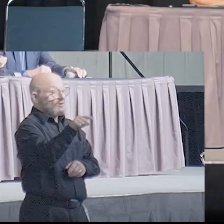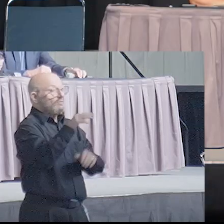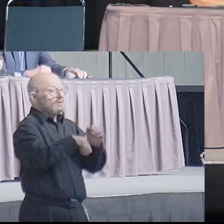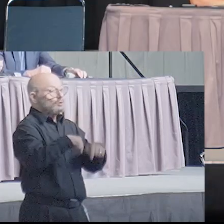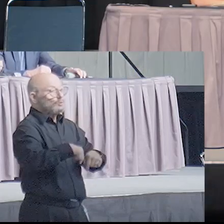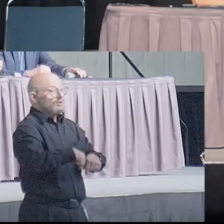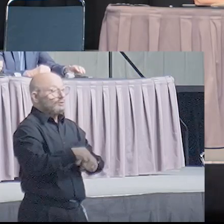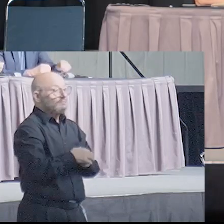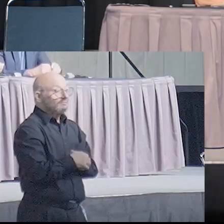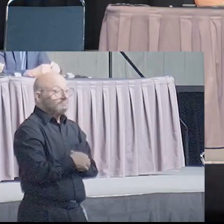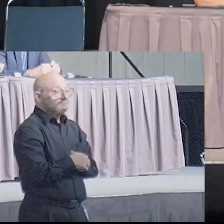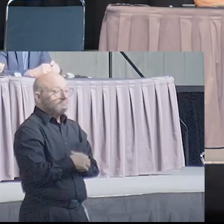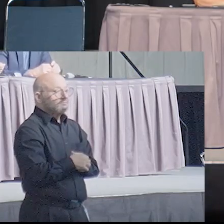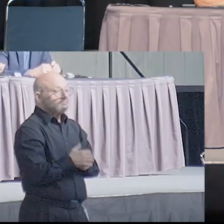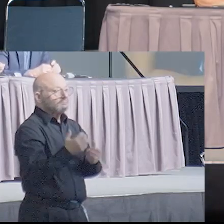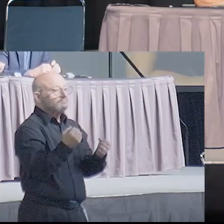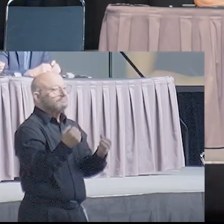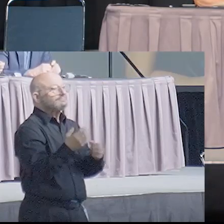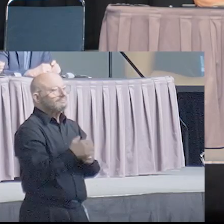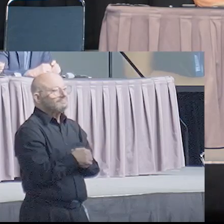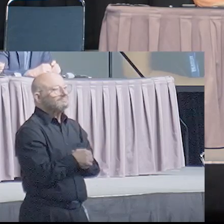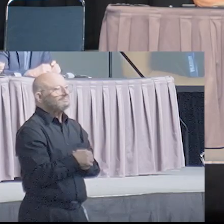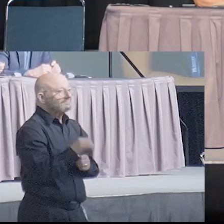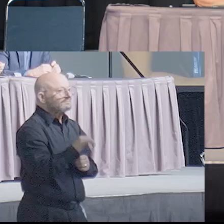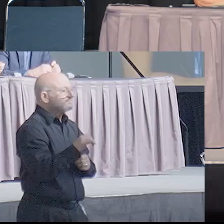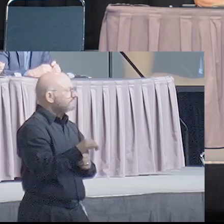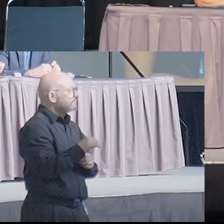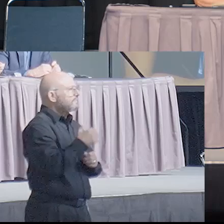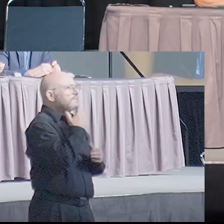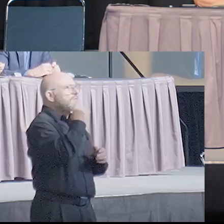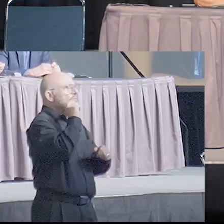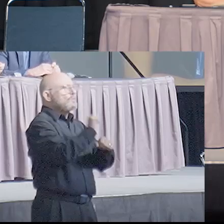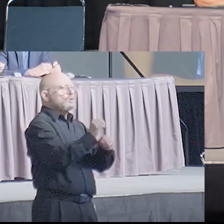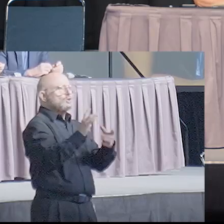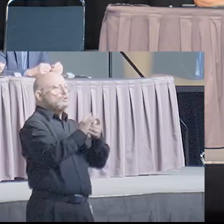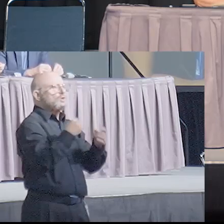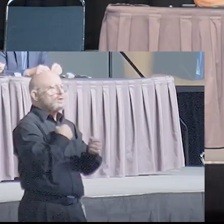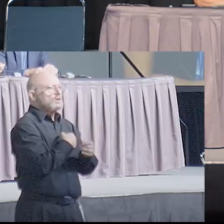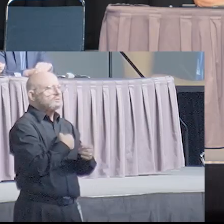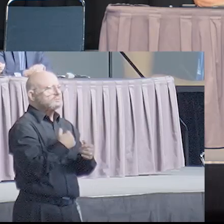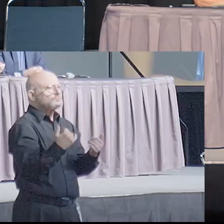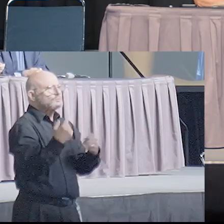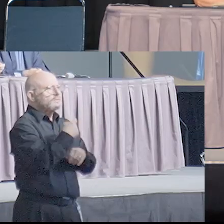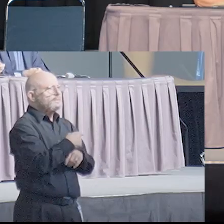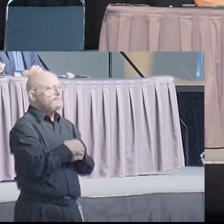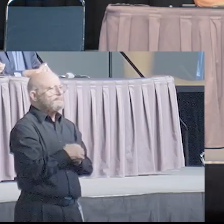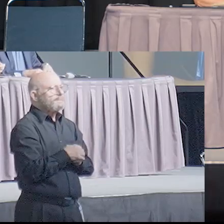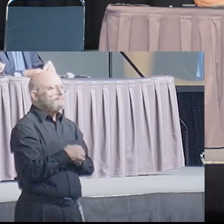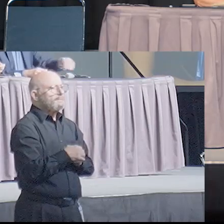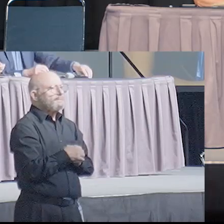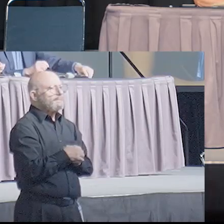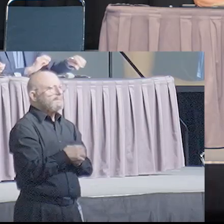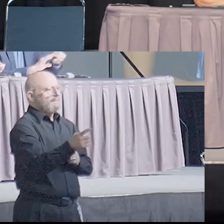Thank you, guys. We also have another member joining us virtually, Lex Frieden, I don't know, as